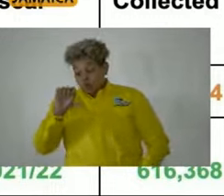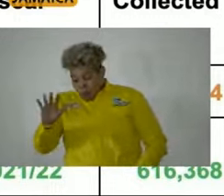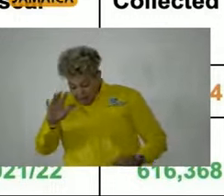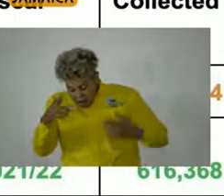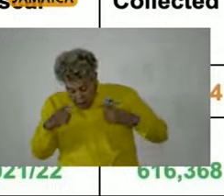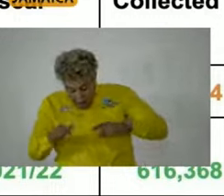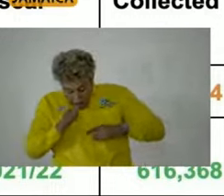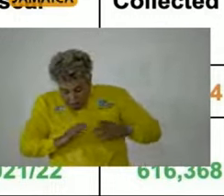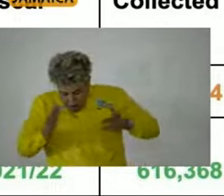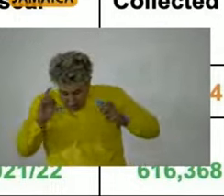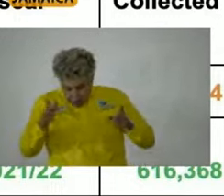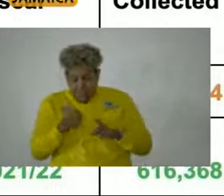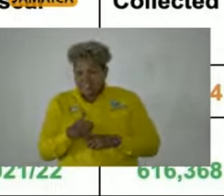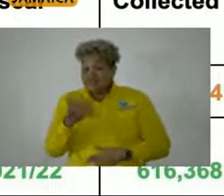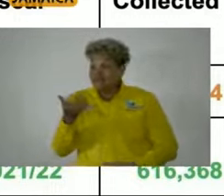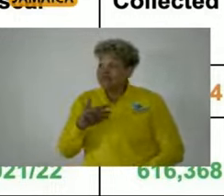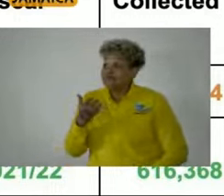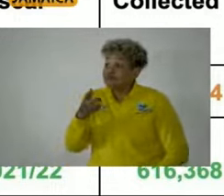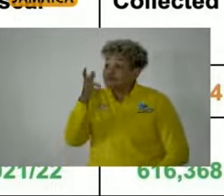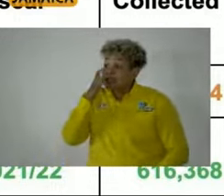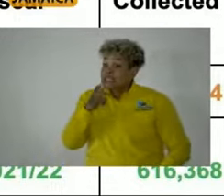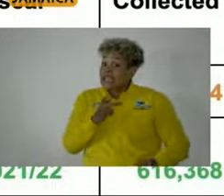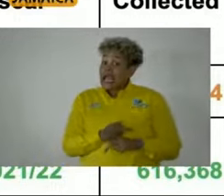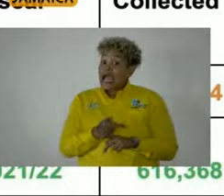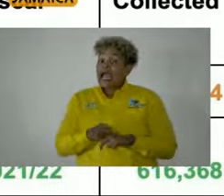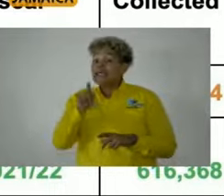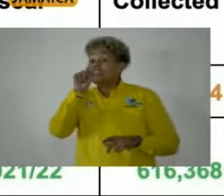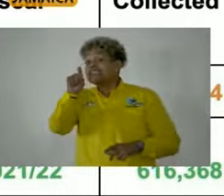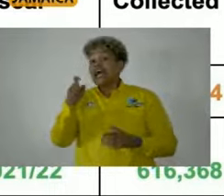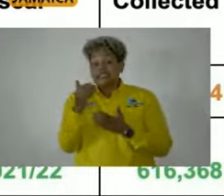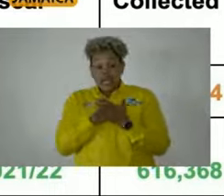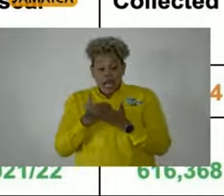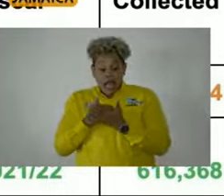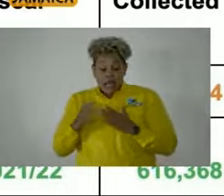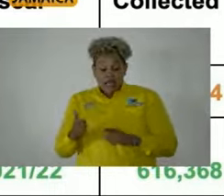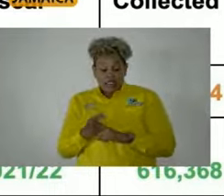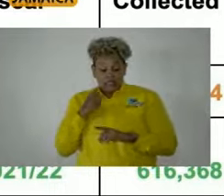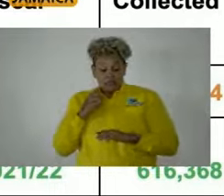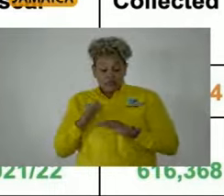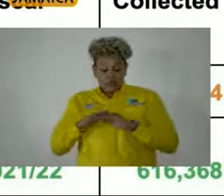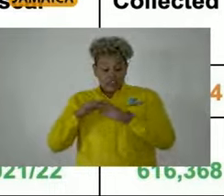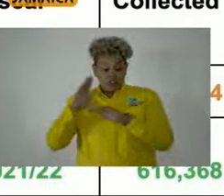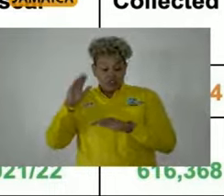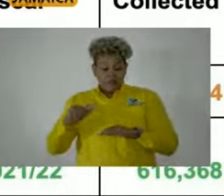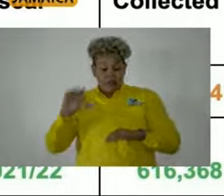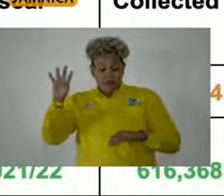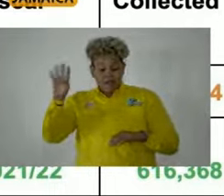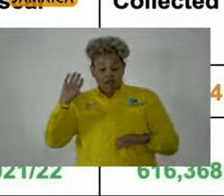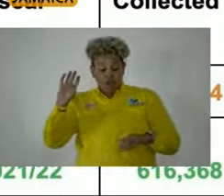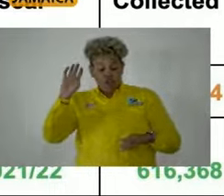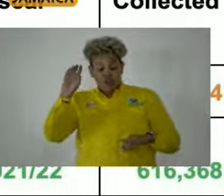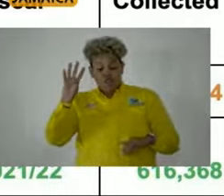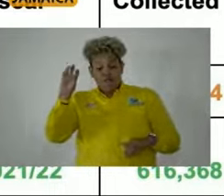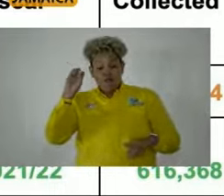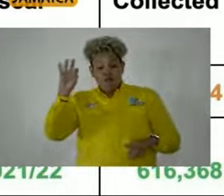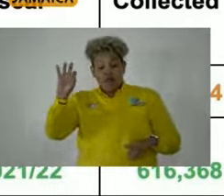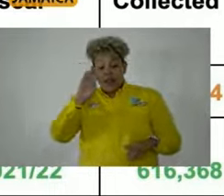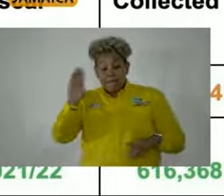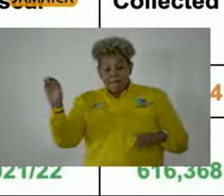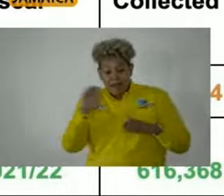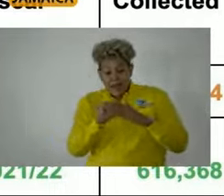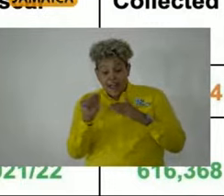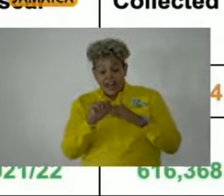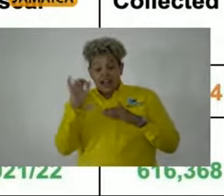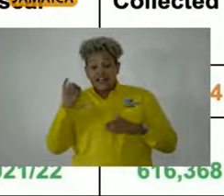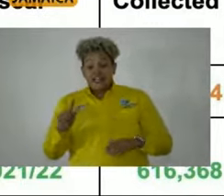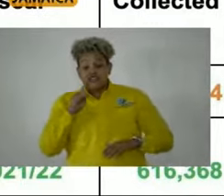24-25, Madam Speaker, and I want you to listen to this, tax collections have increased by $409 billion.